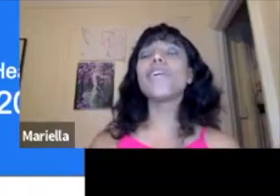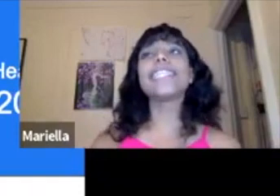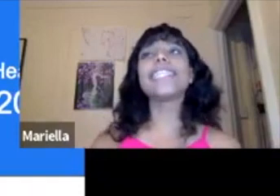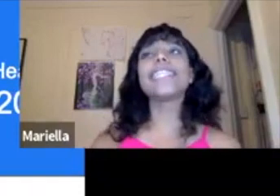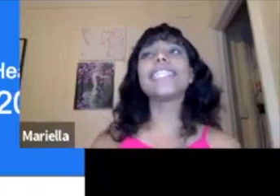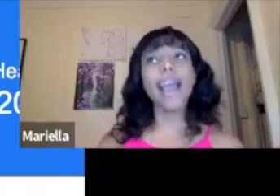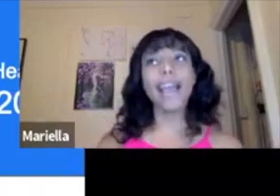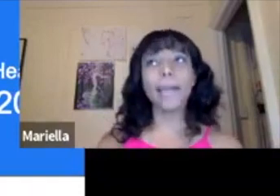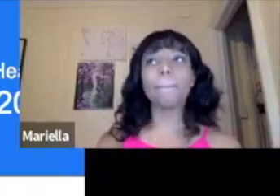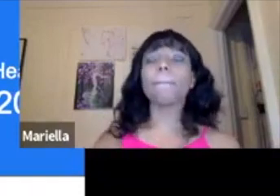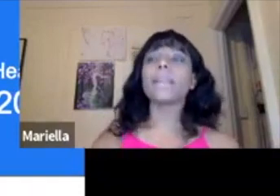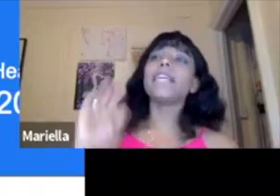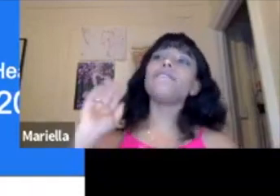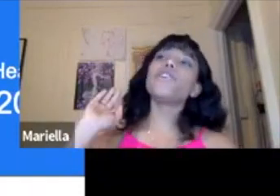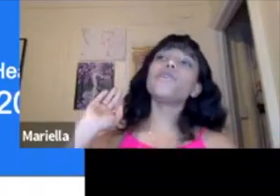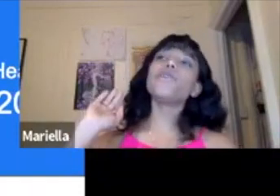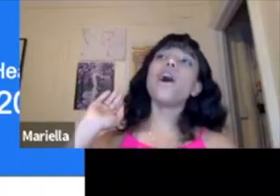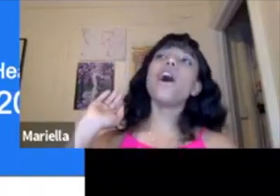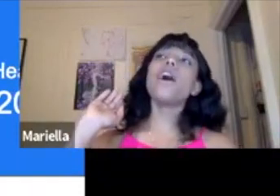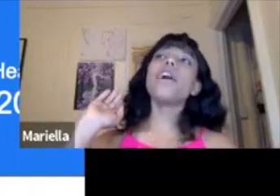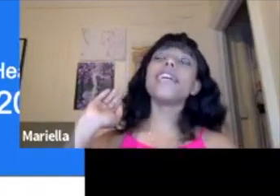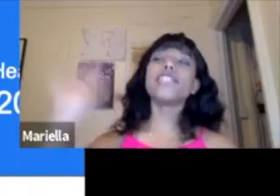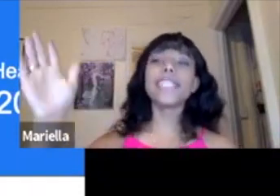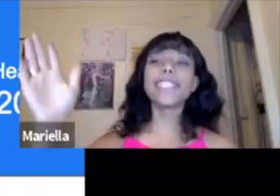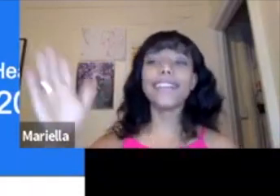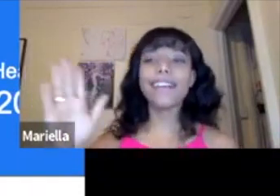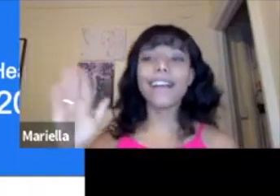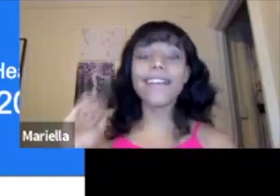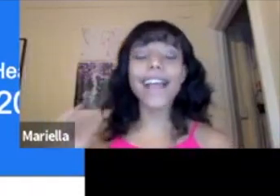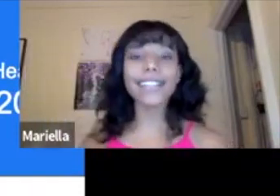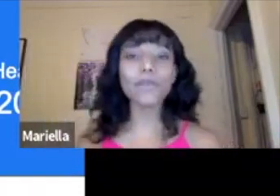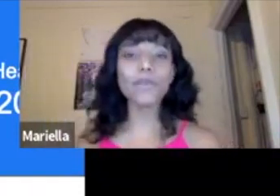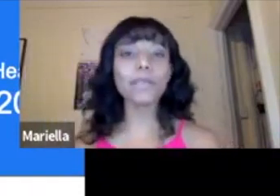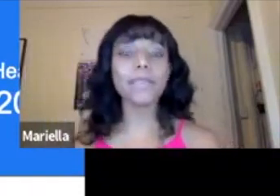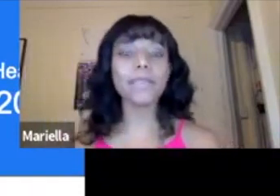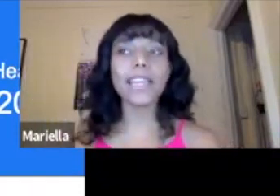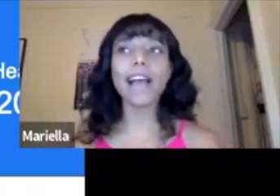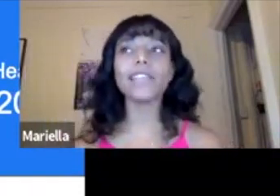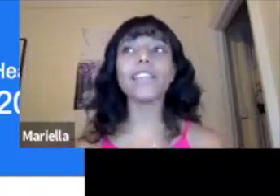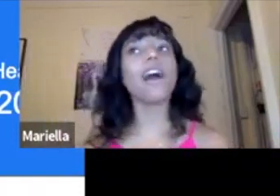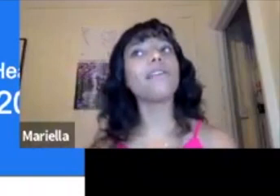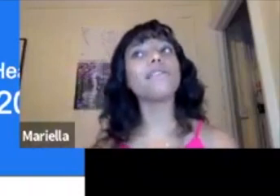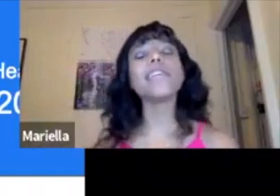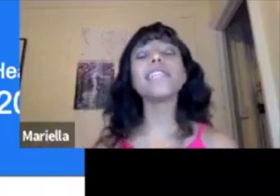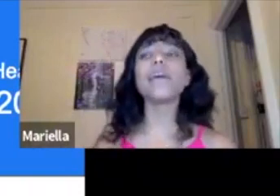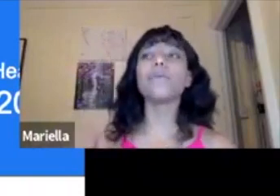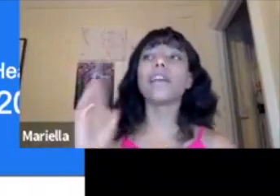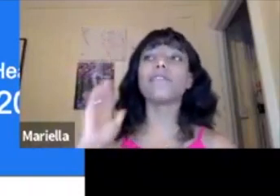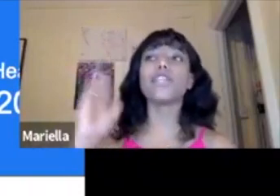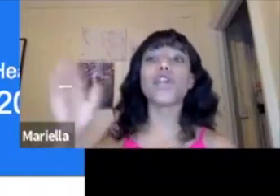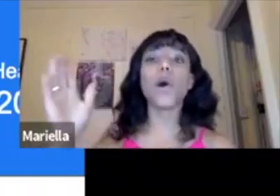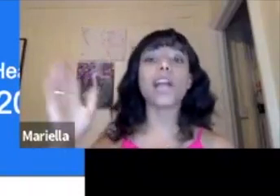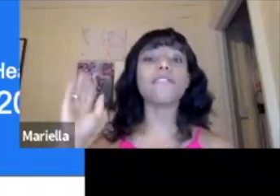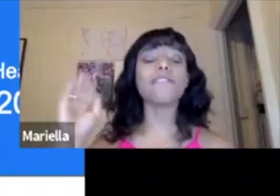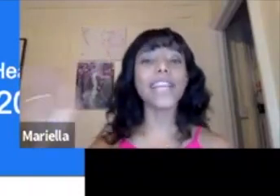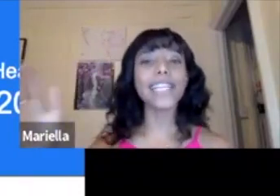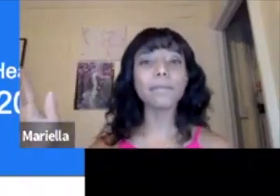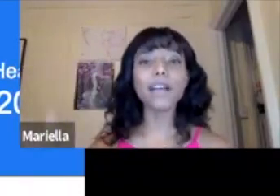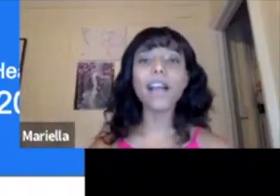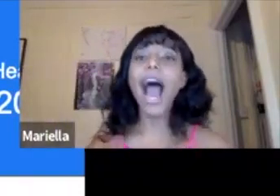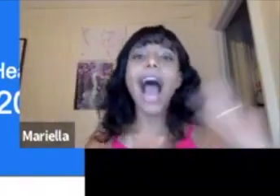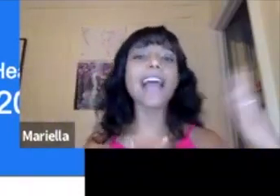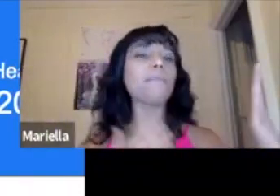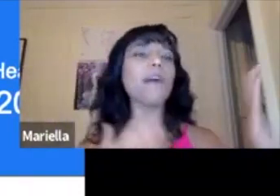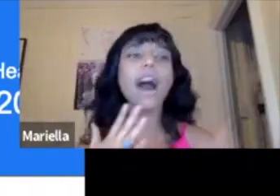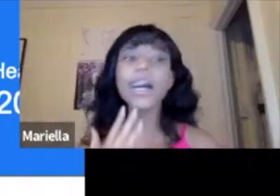for today, if you are interested in connecting with me after the conference, I would like for you to go on